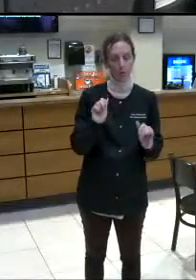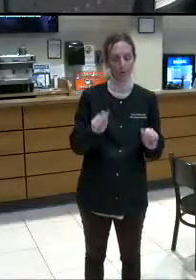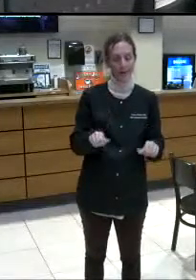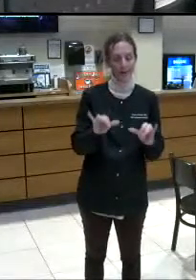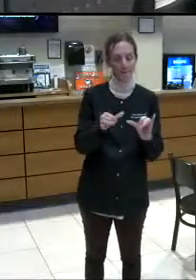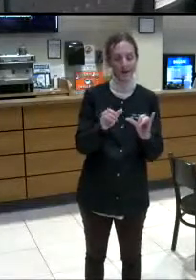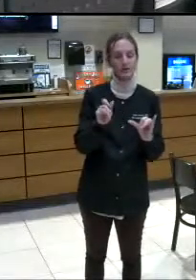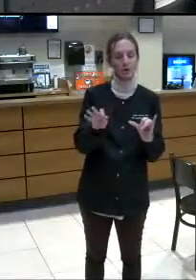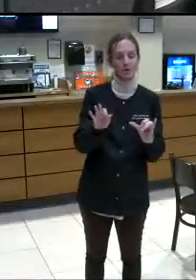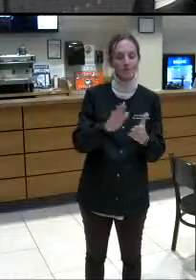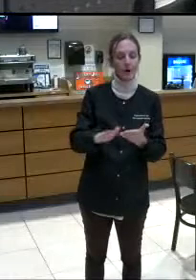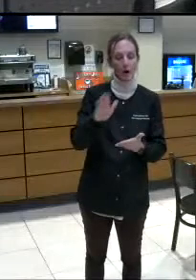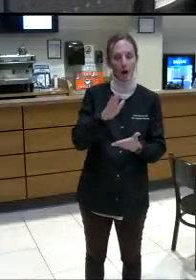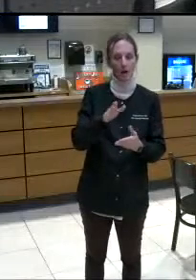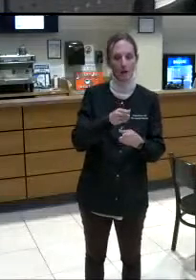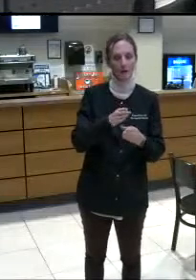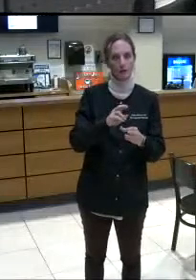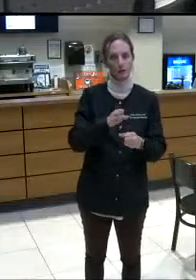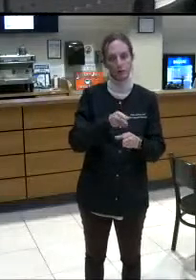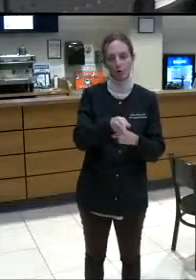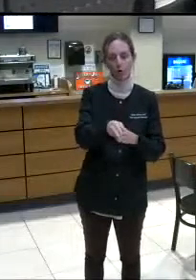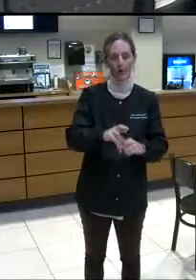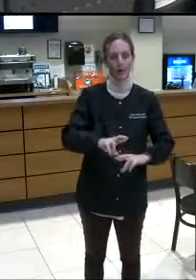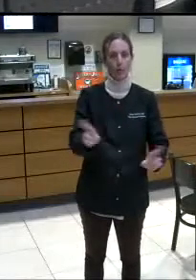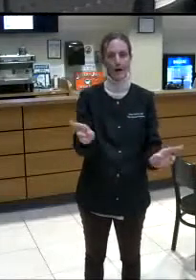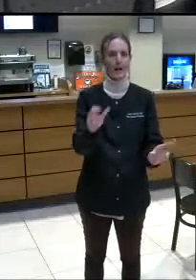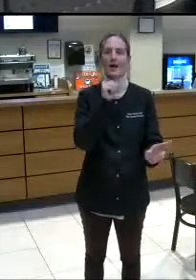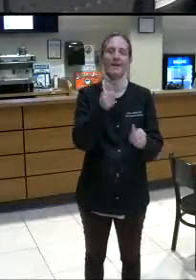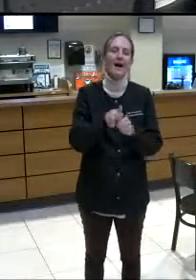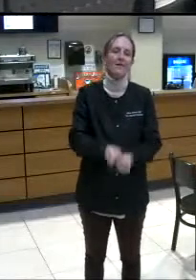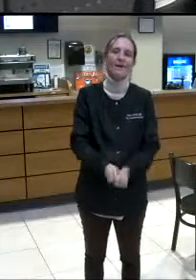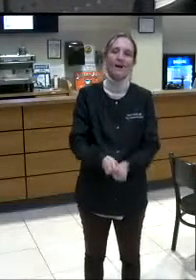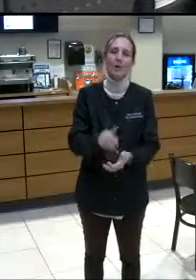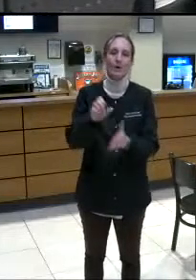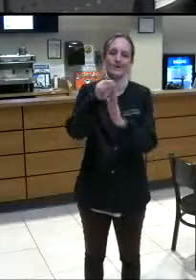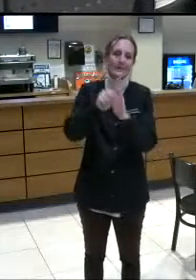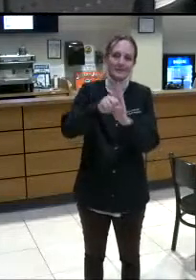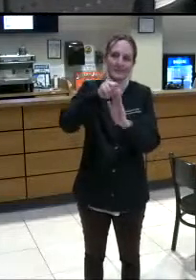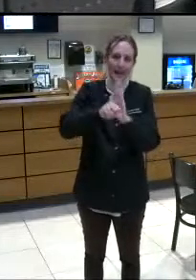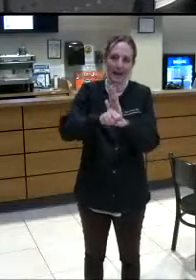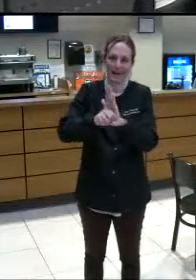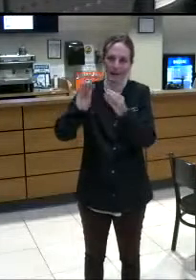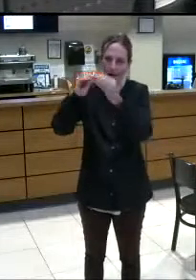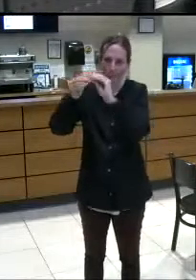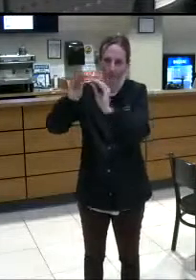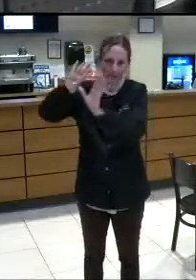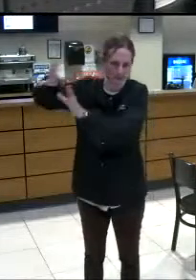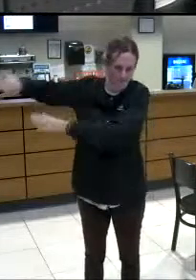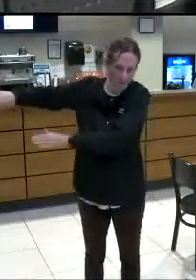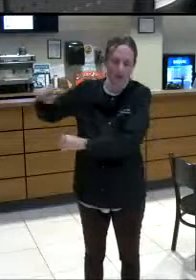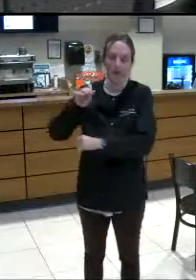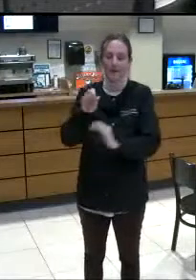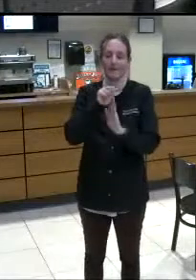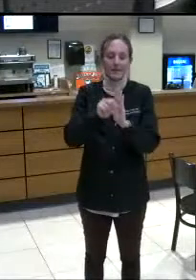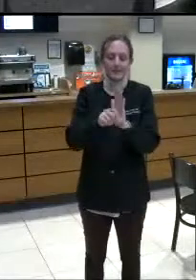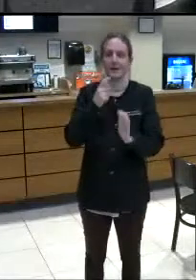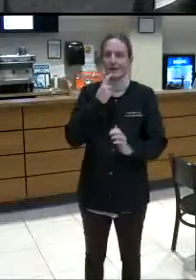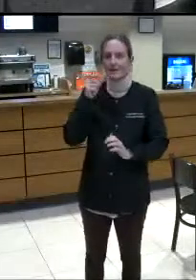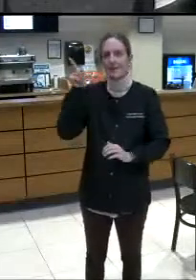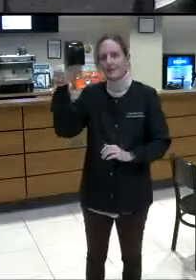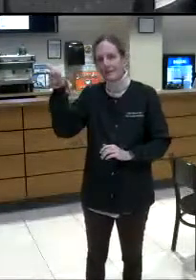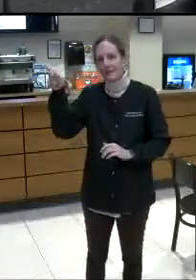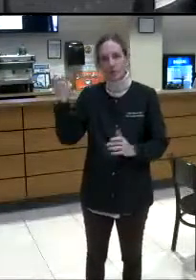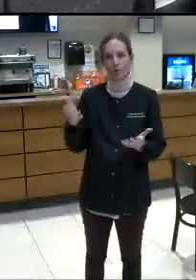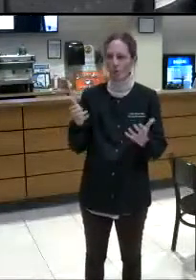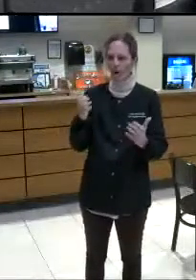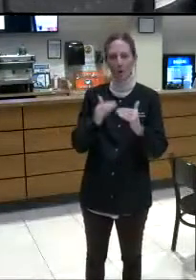something national or statewide says, but if we could say, well, the state says this, then we want to exceed that. And